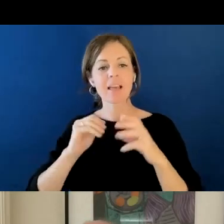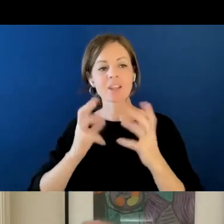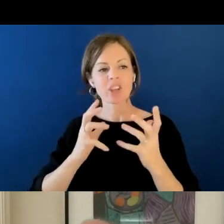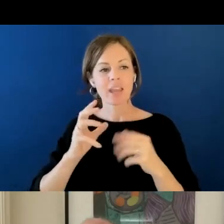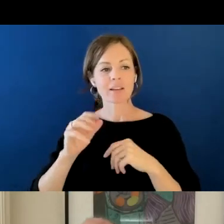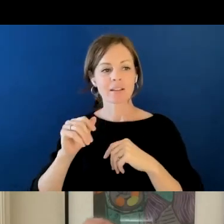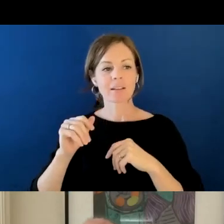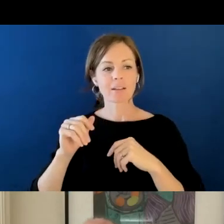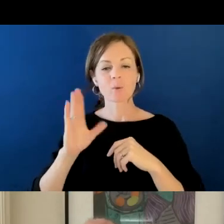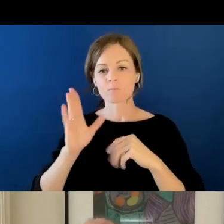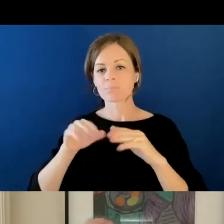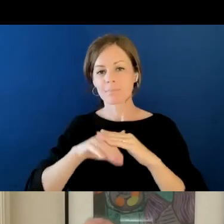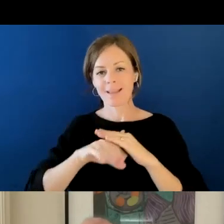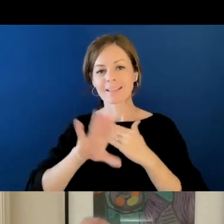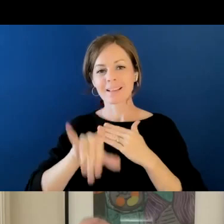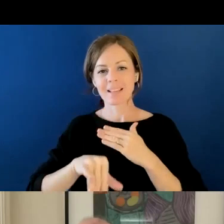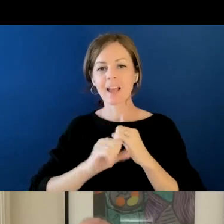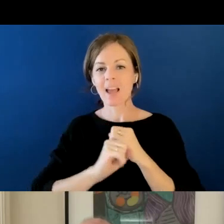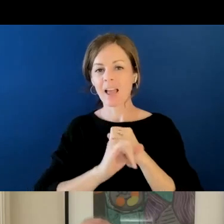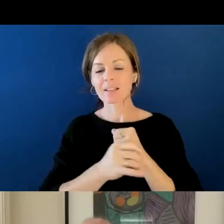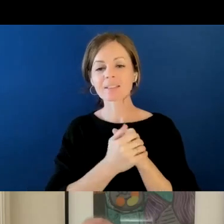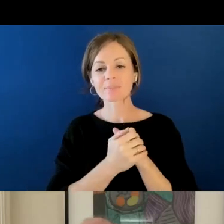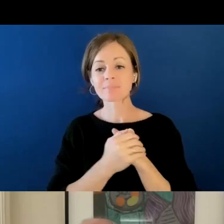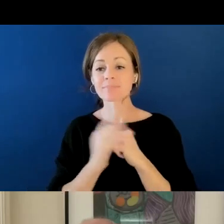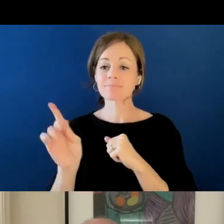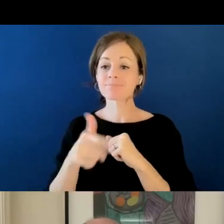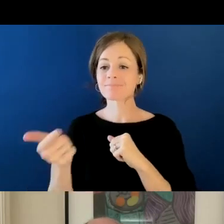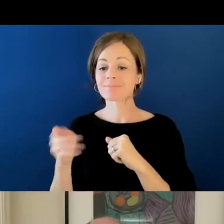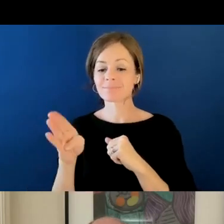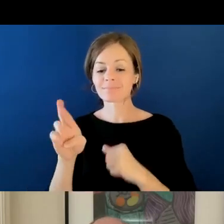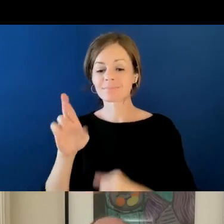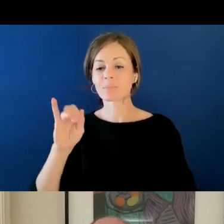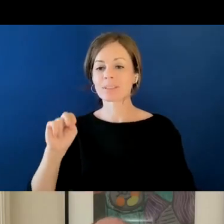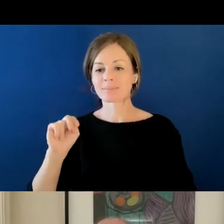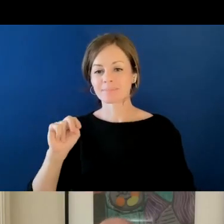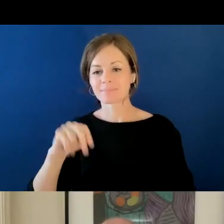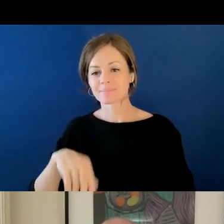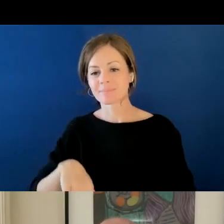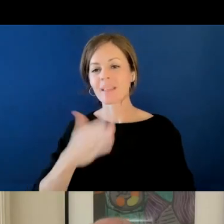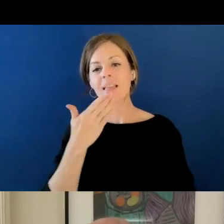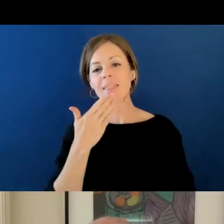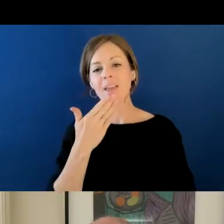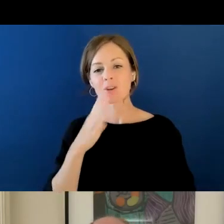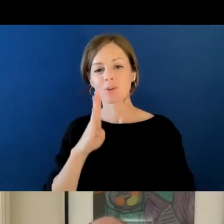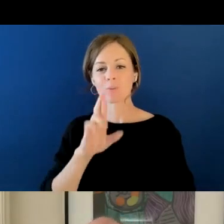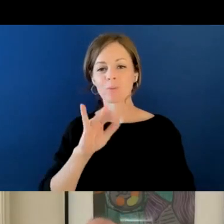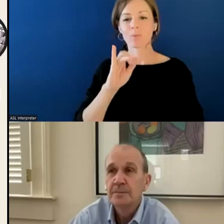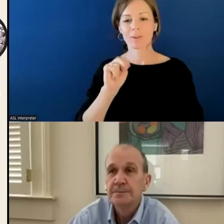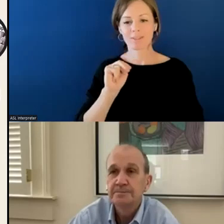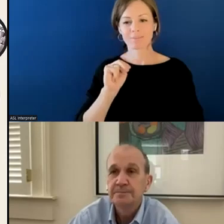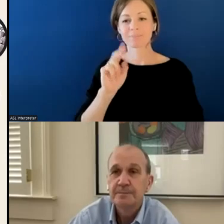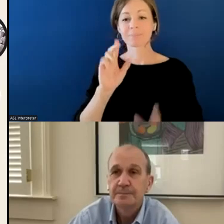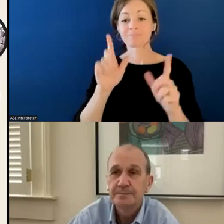them. But thank you very much for this, and I send it back to you, Brian. Thank you. And thank you, Brian, as always. And yes,